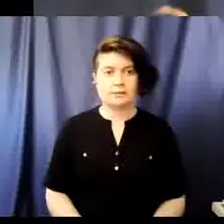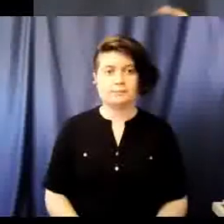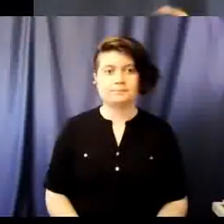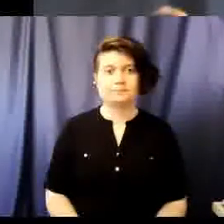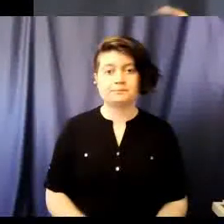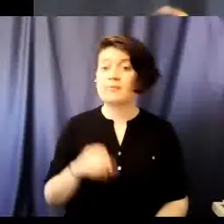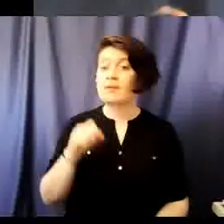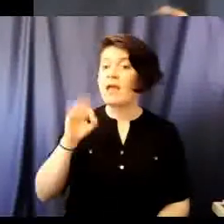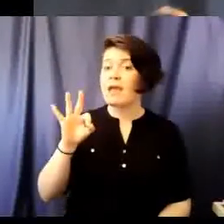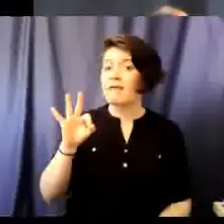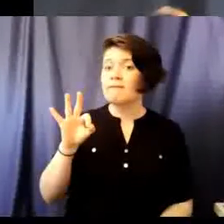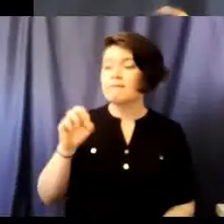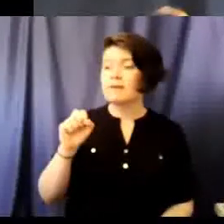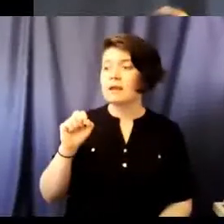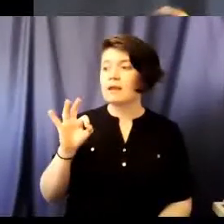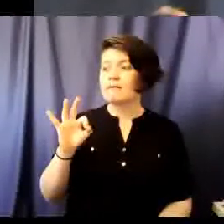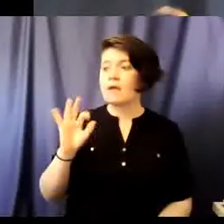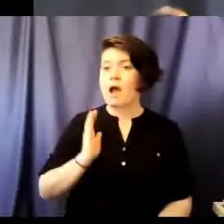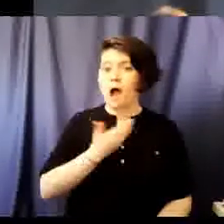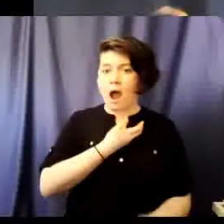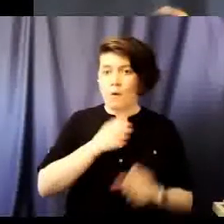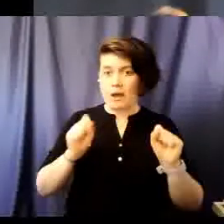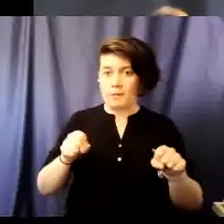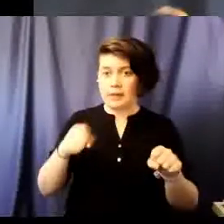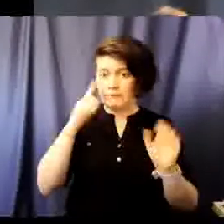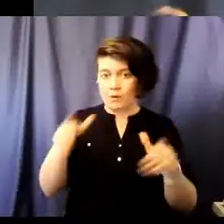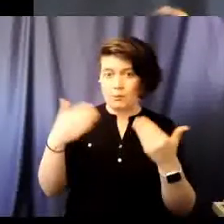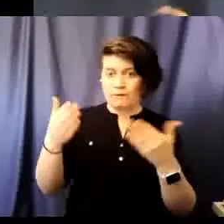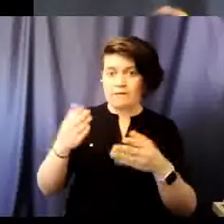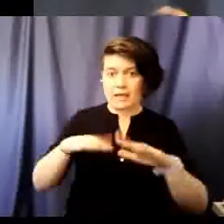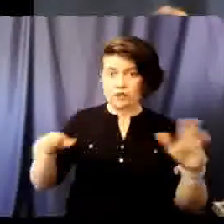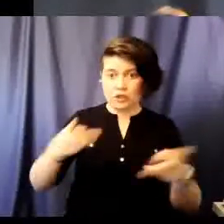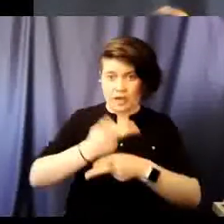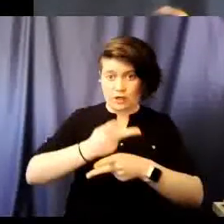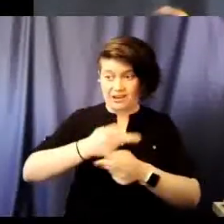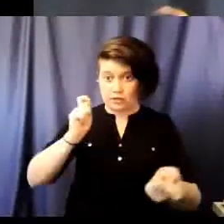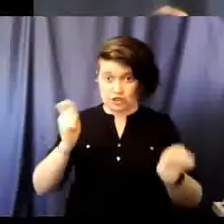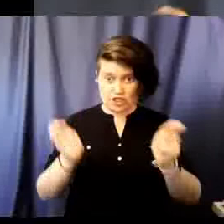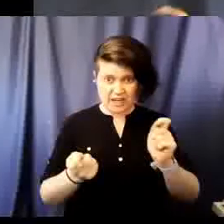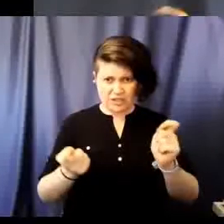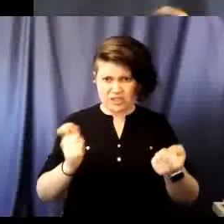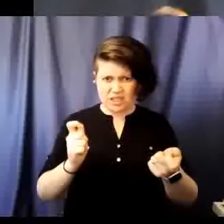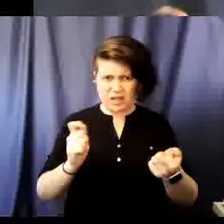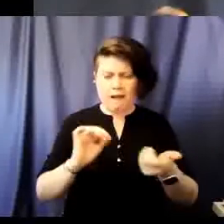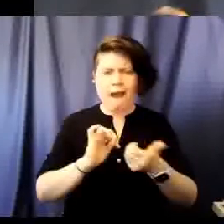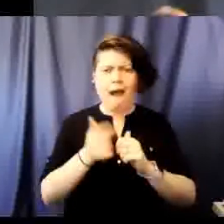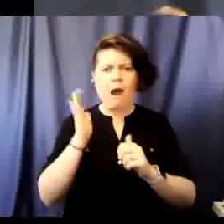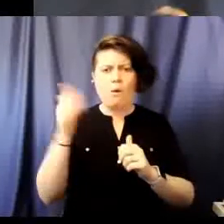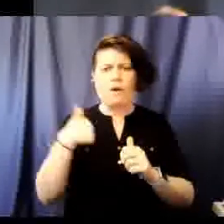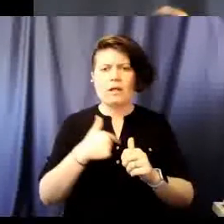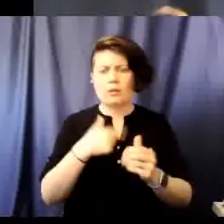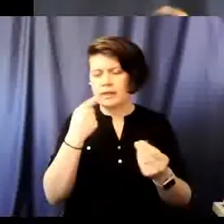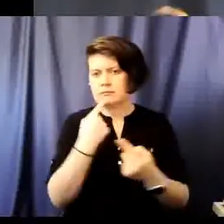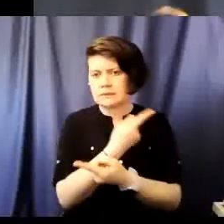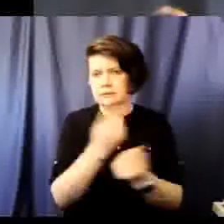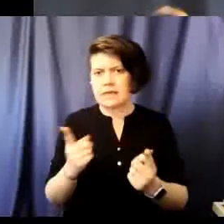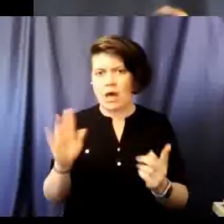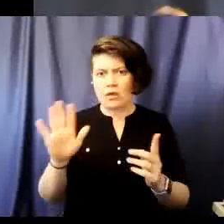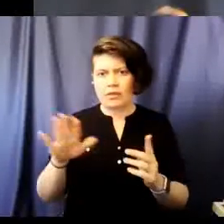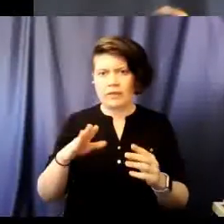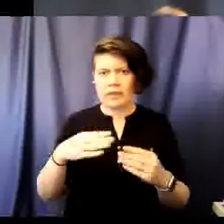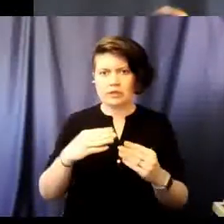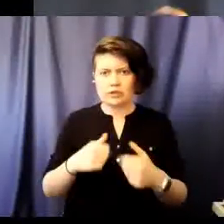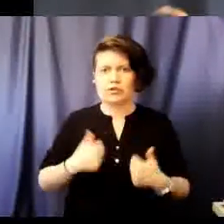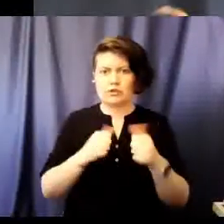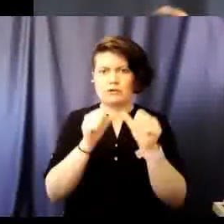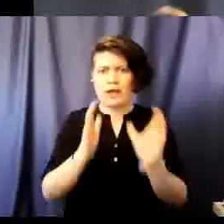If our ability to provide childcare changes, how will we let survivors know? We need to let survivors know